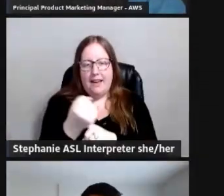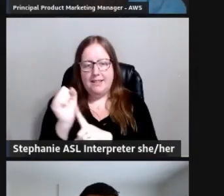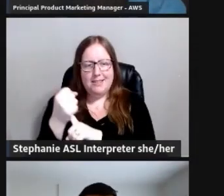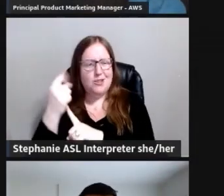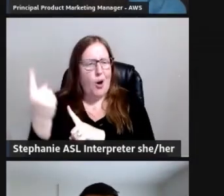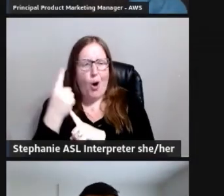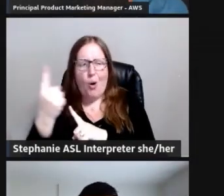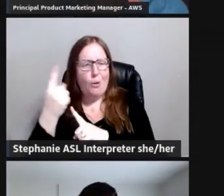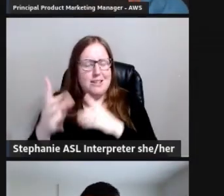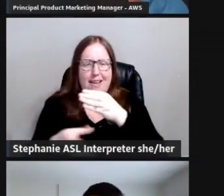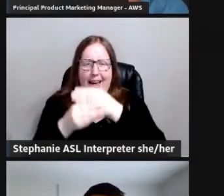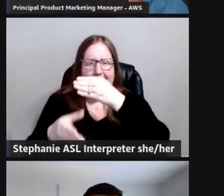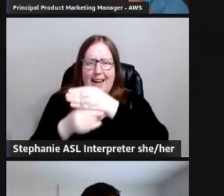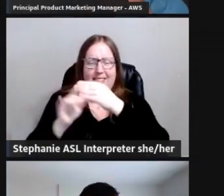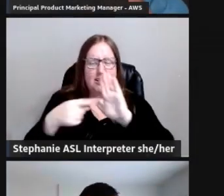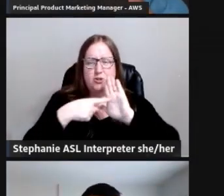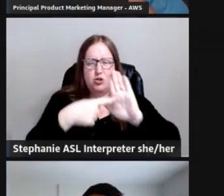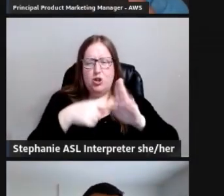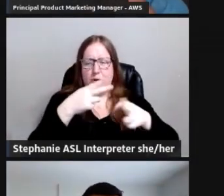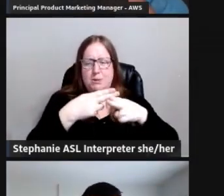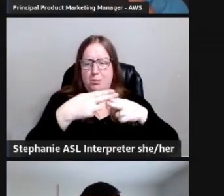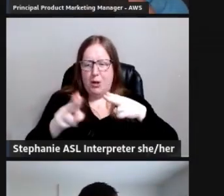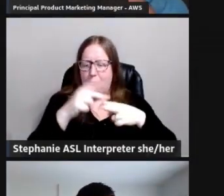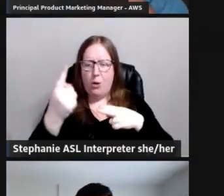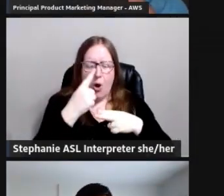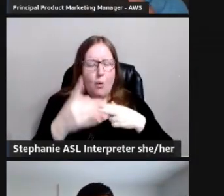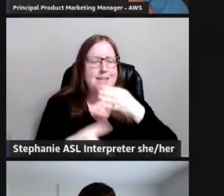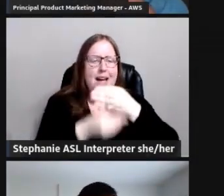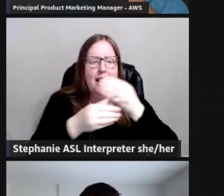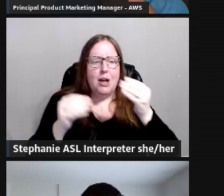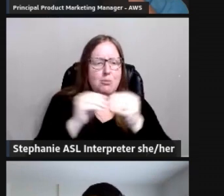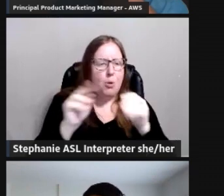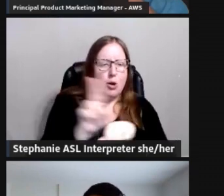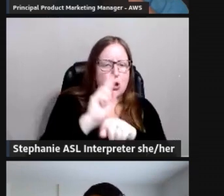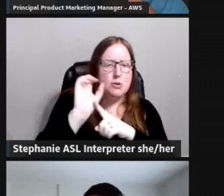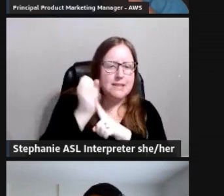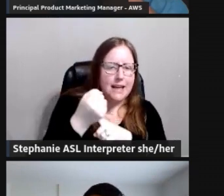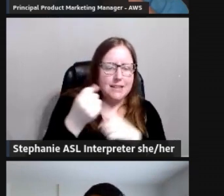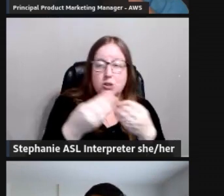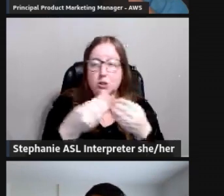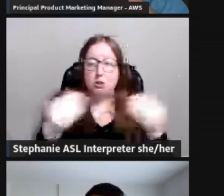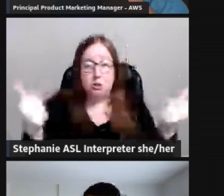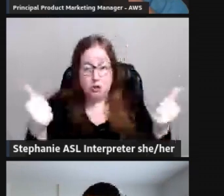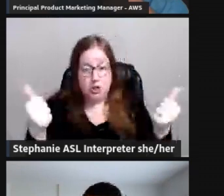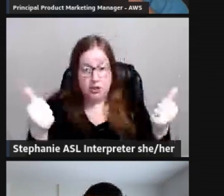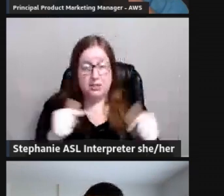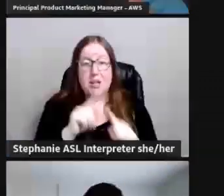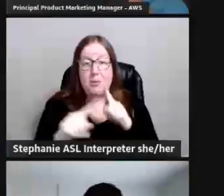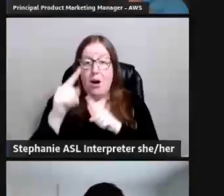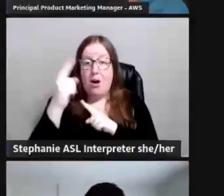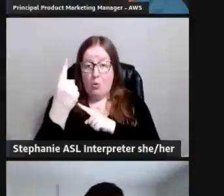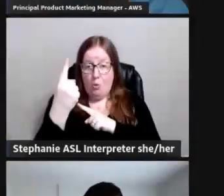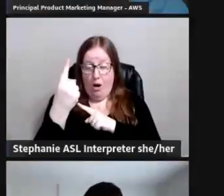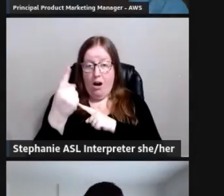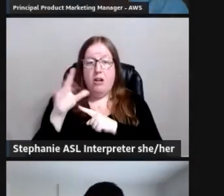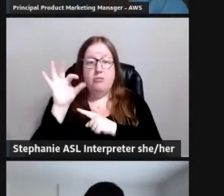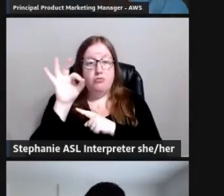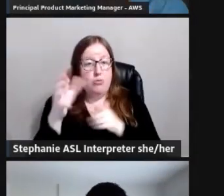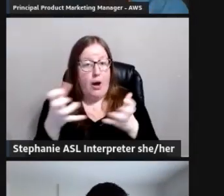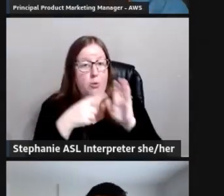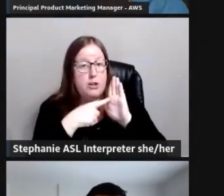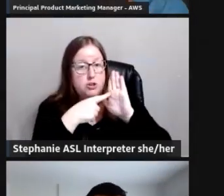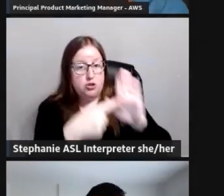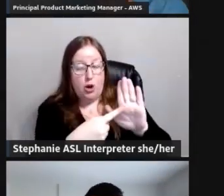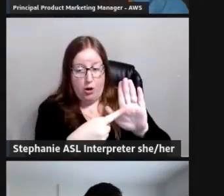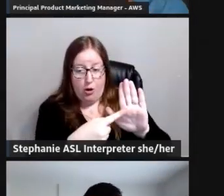This is just a snapshot. We are continuously adding more and more use cases and solutions. But one piece that I want to show everyone and bring